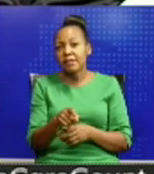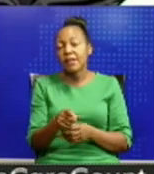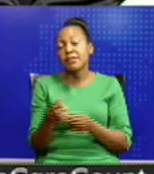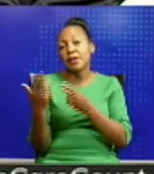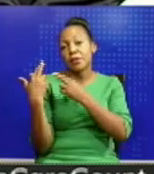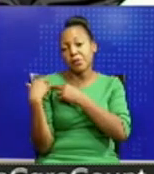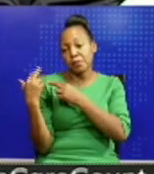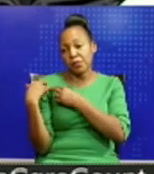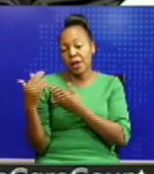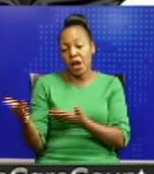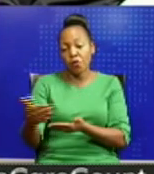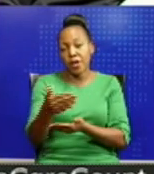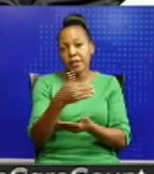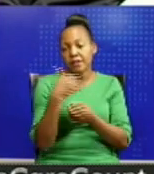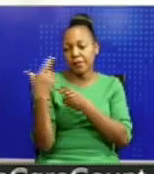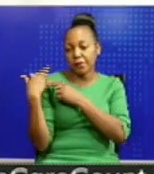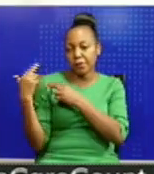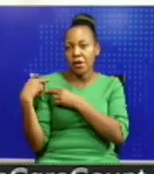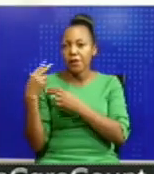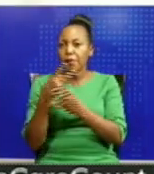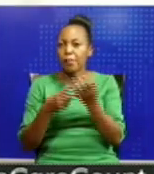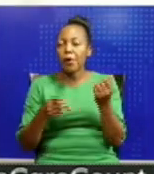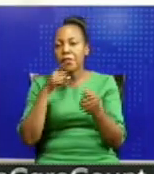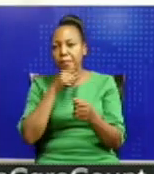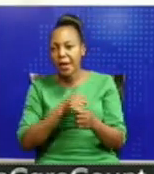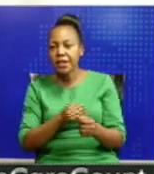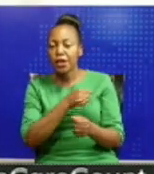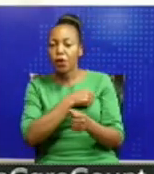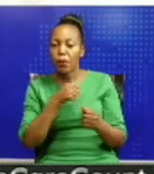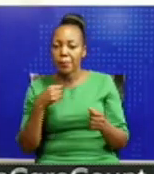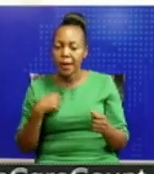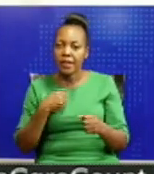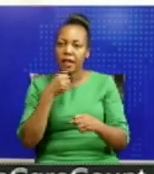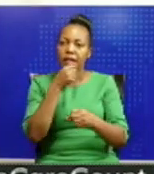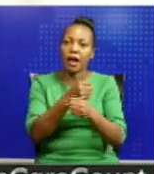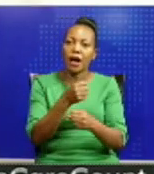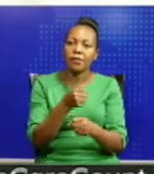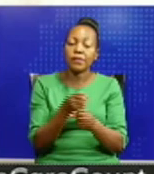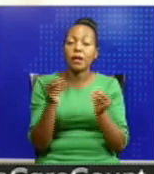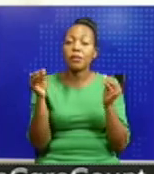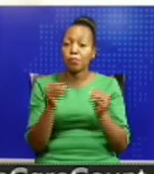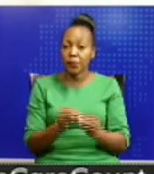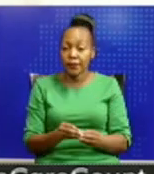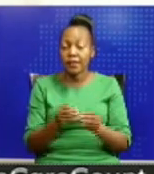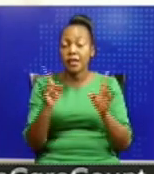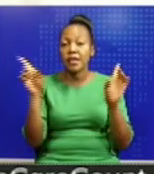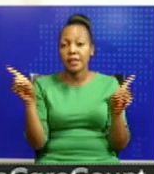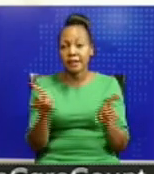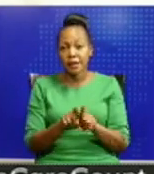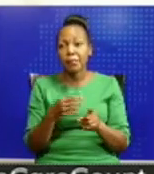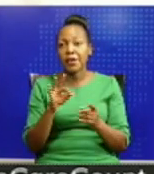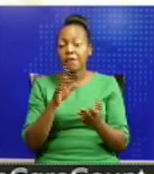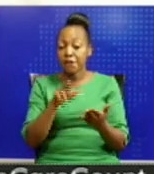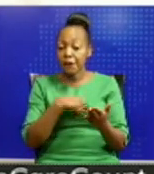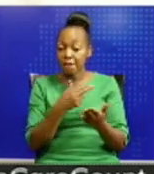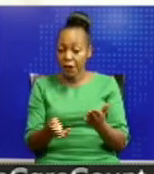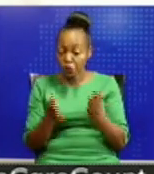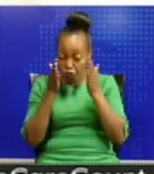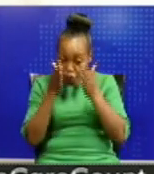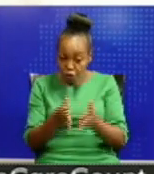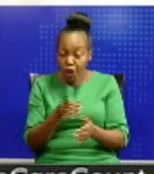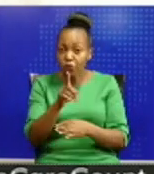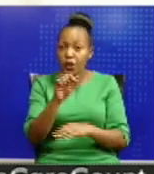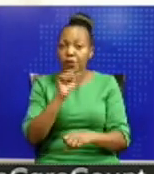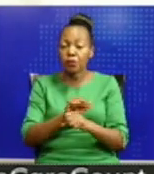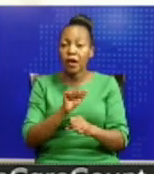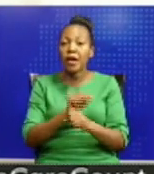collective responsibility for both men, women, boys, and girls. And if we do not care about it, at